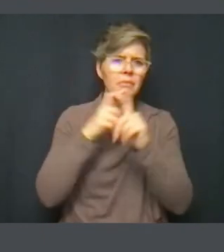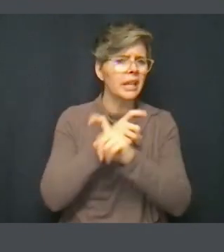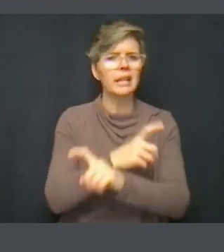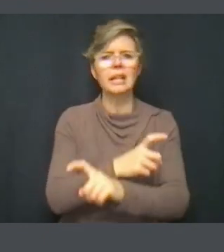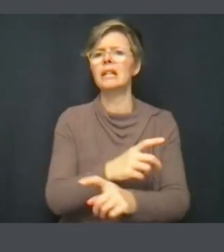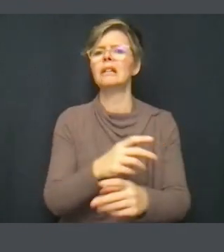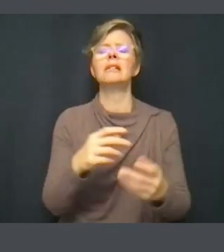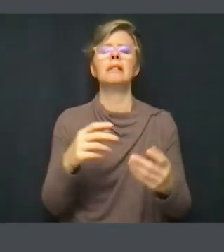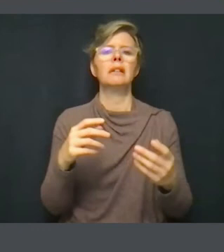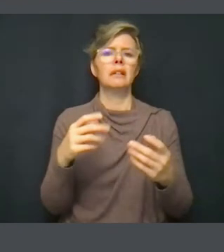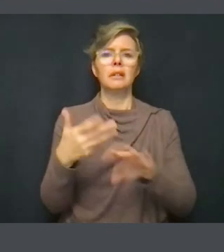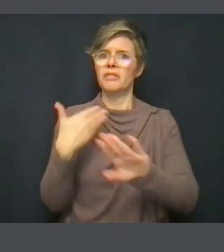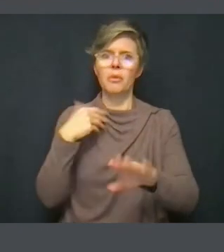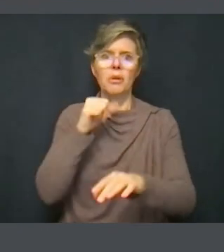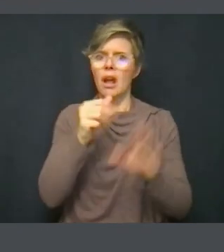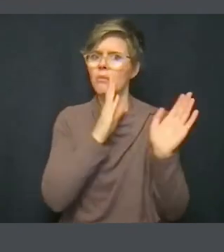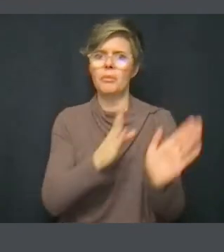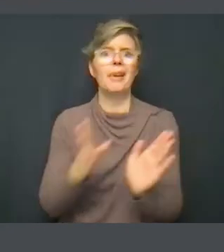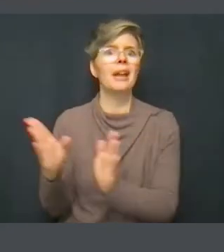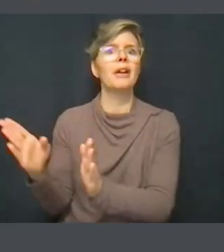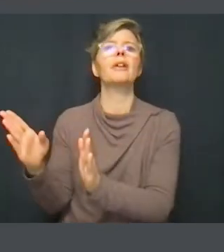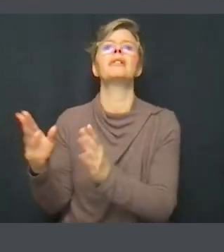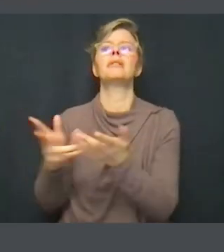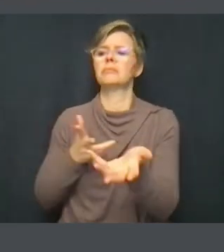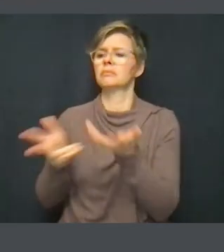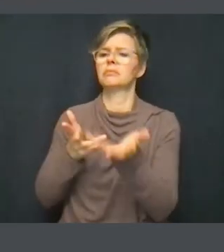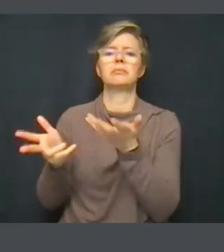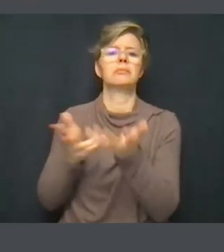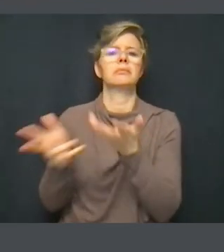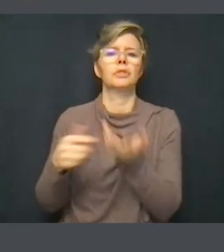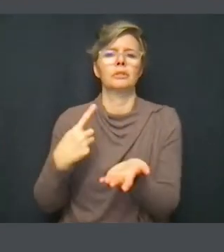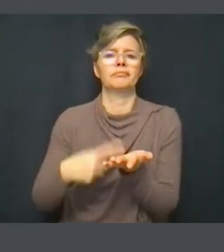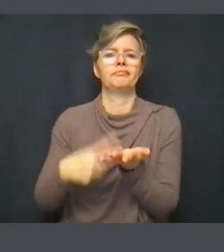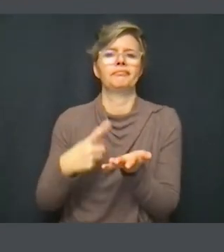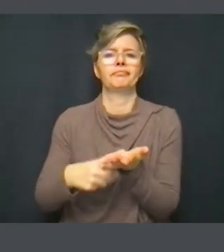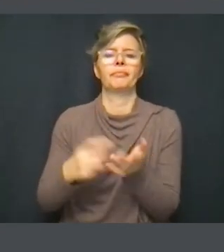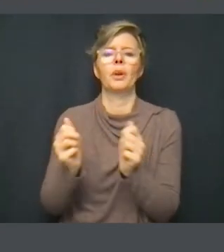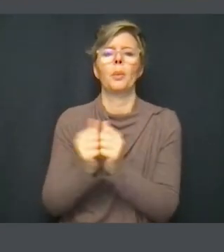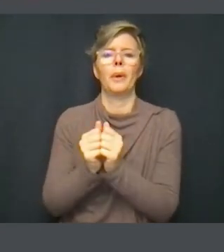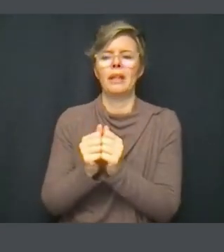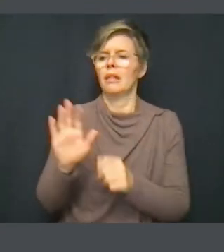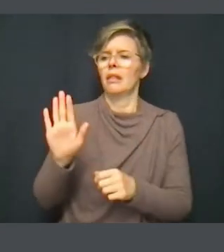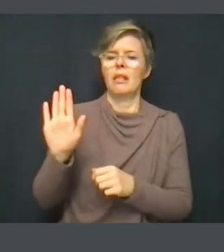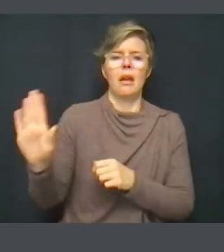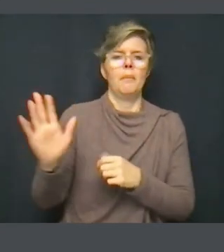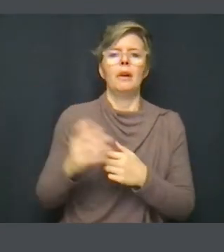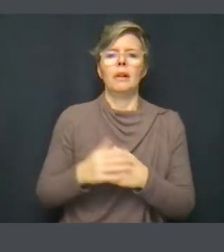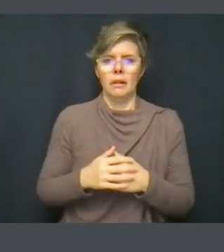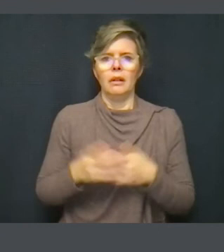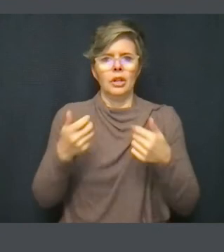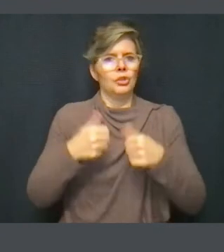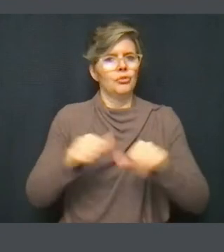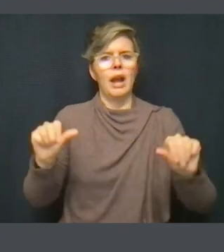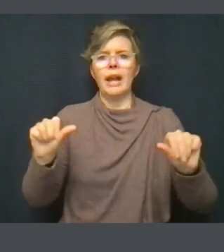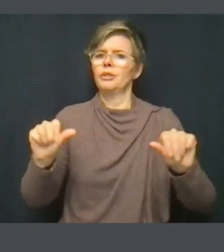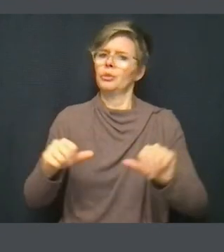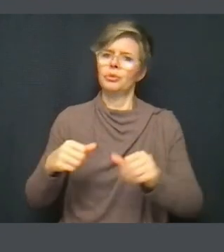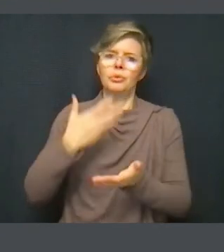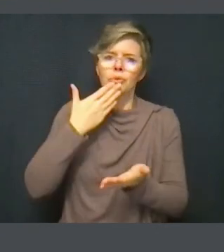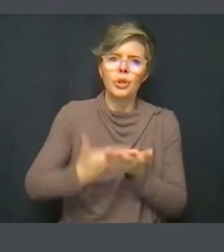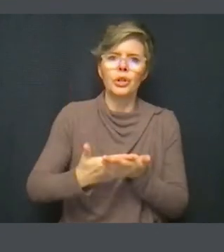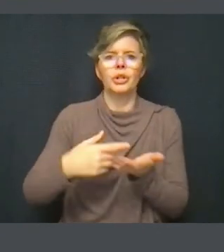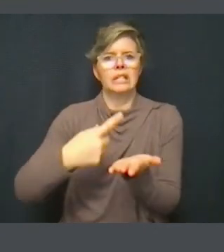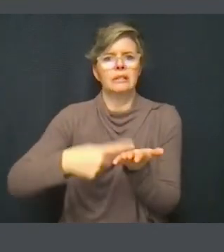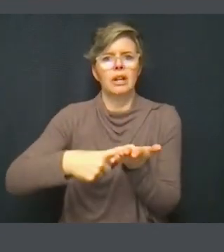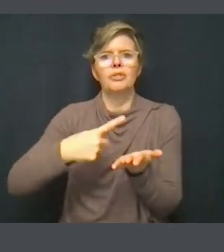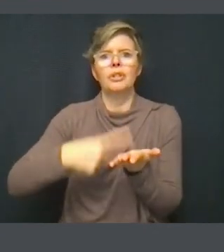guys hadn't talked about before, whether they would benefit from a different type of interaction style. You want to be able to have this really kind